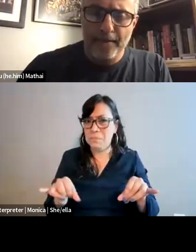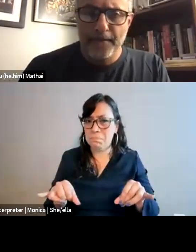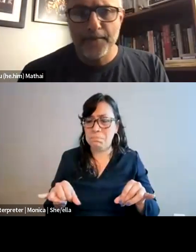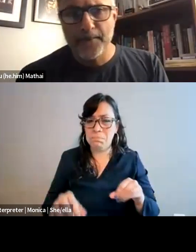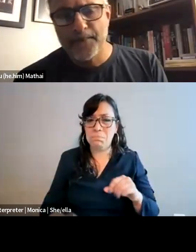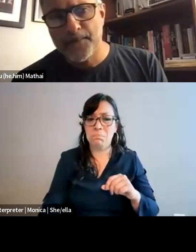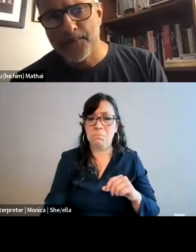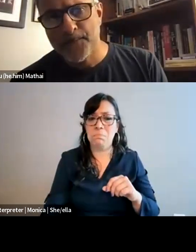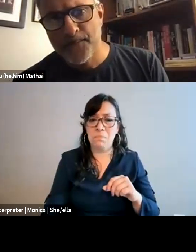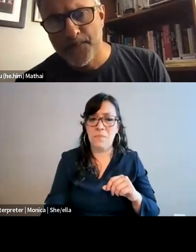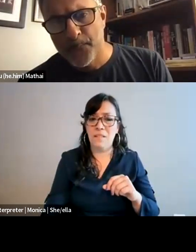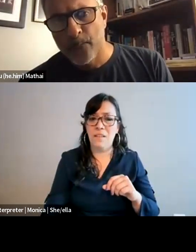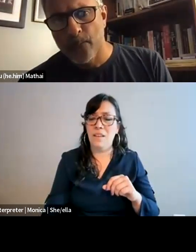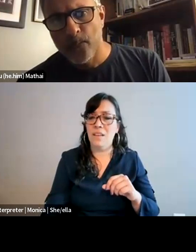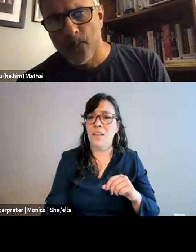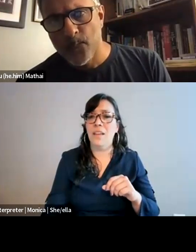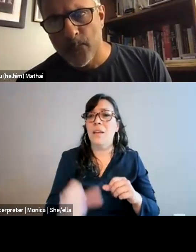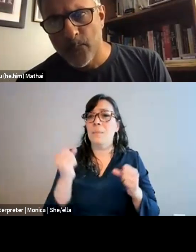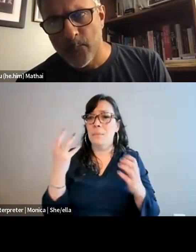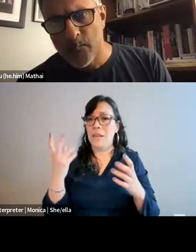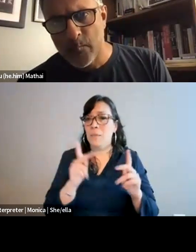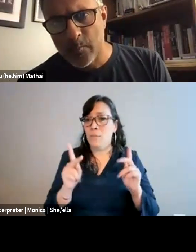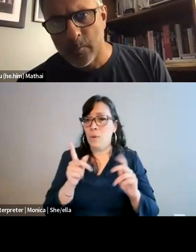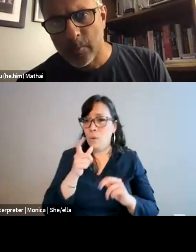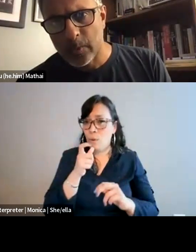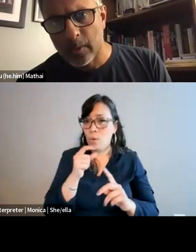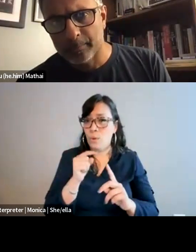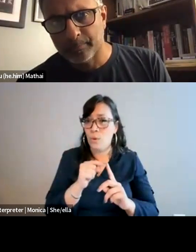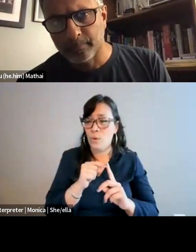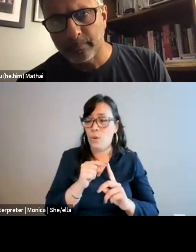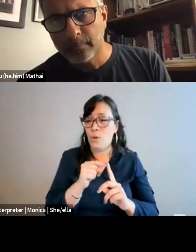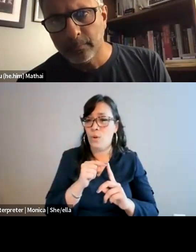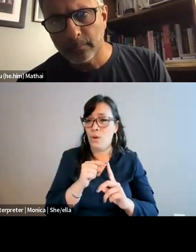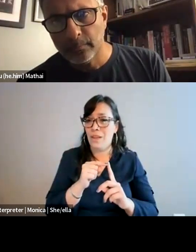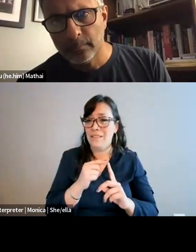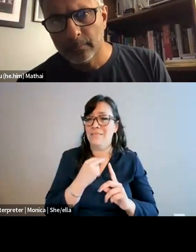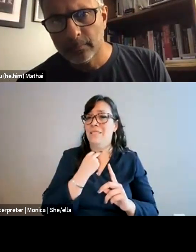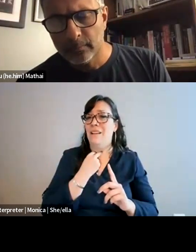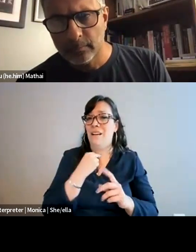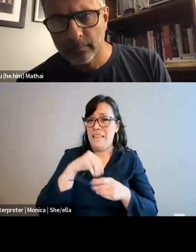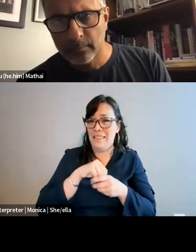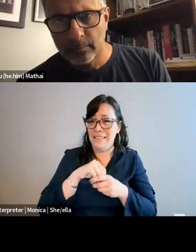And for a lot of people who eventually get caught up in this net, a lot of them,